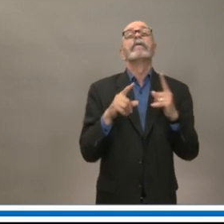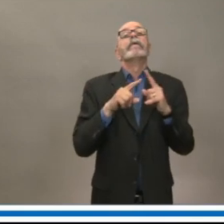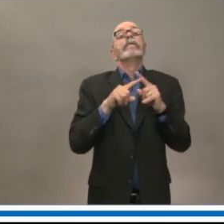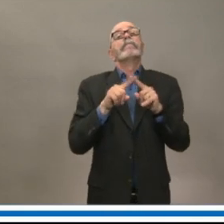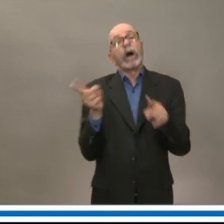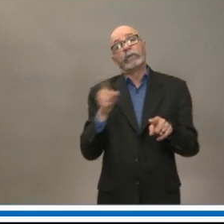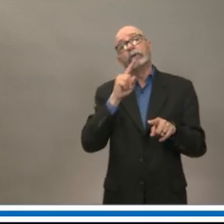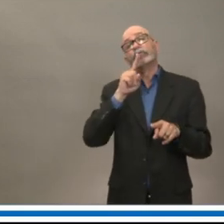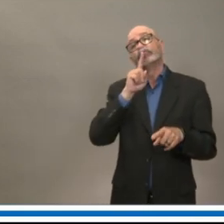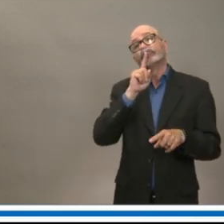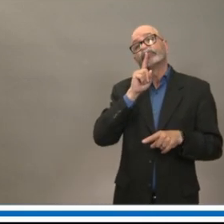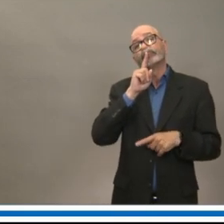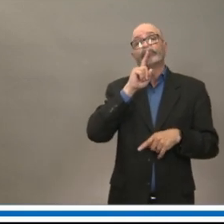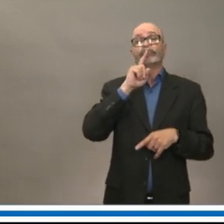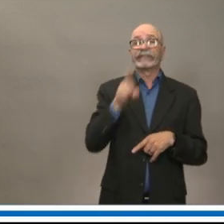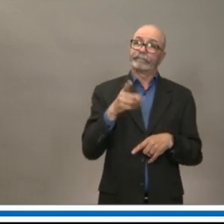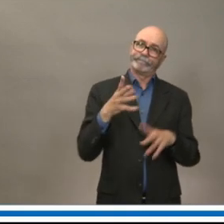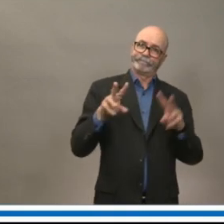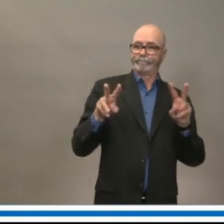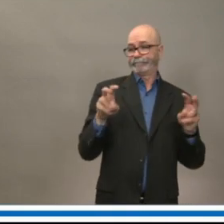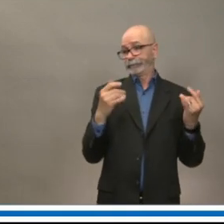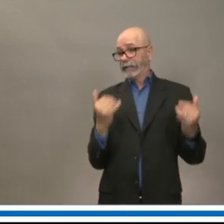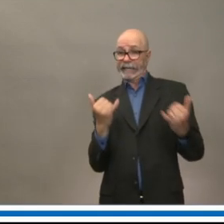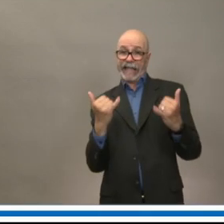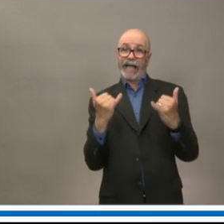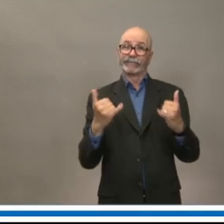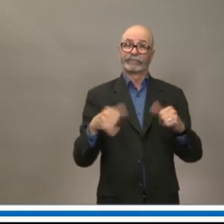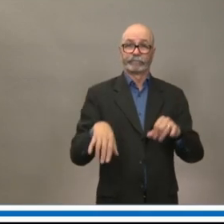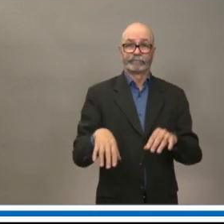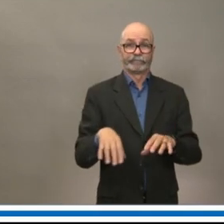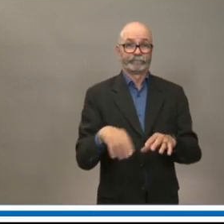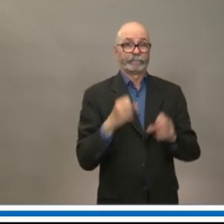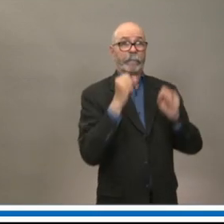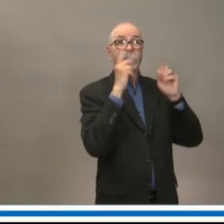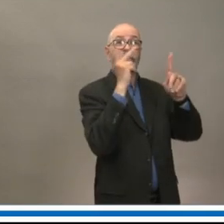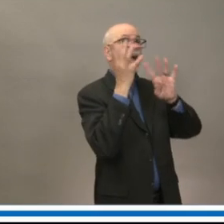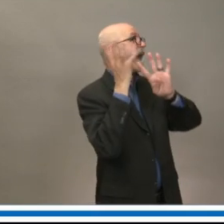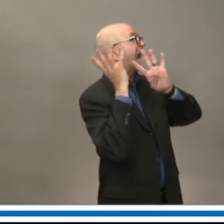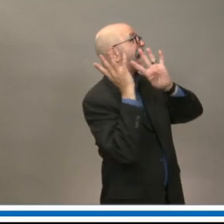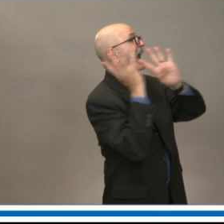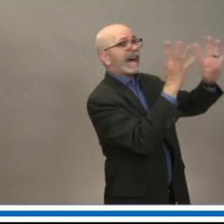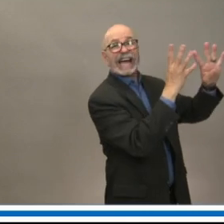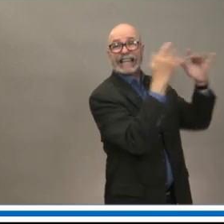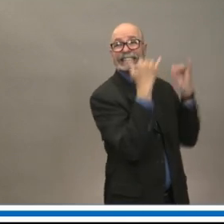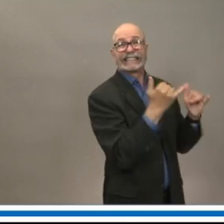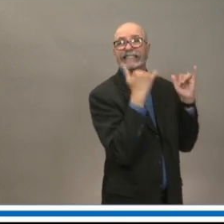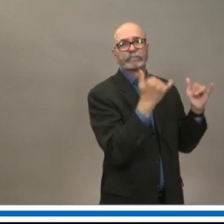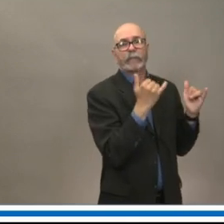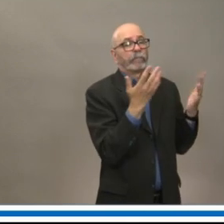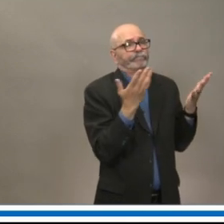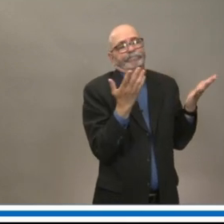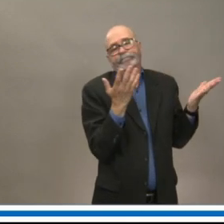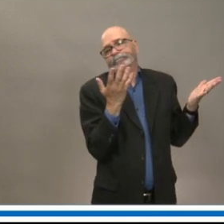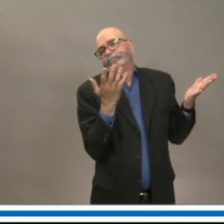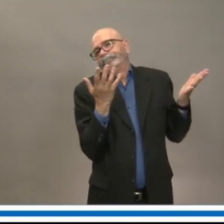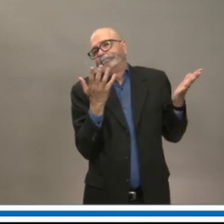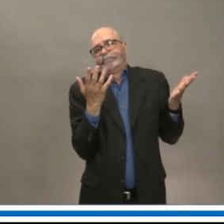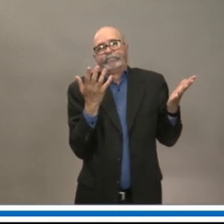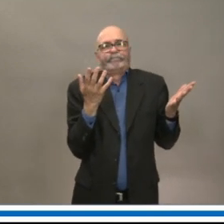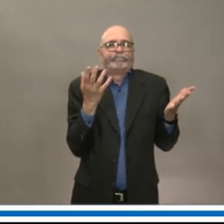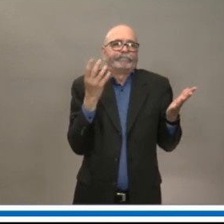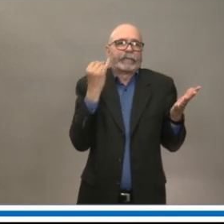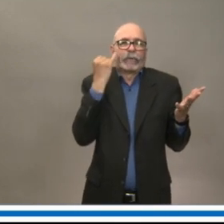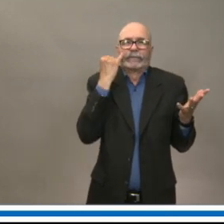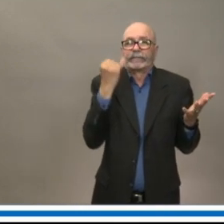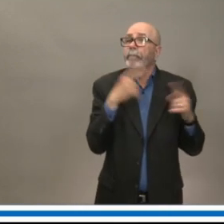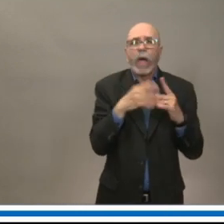seeing significant impacts to date on our healthcare system, combined with some of the information we presented yesterday, are all good signs that what